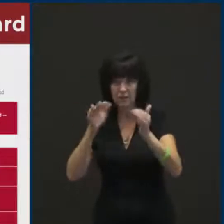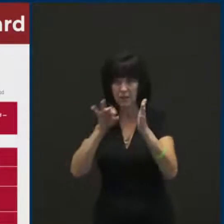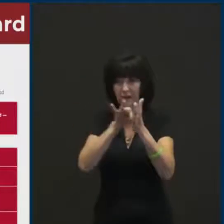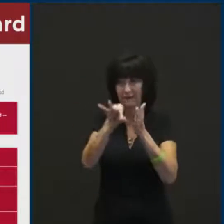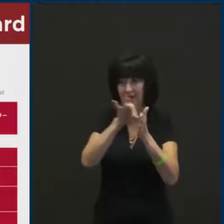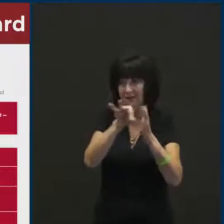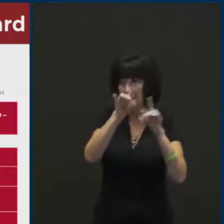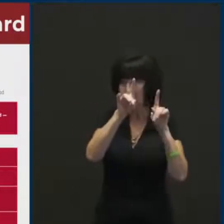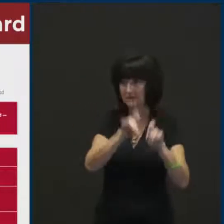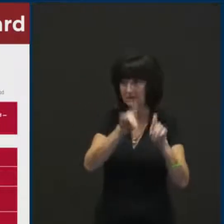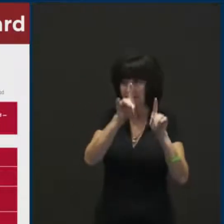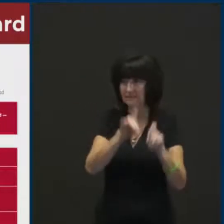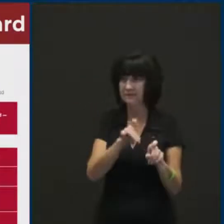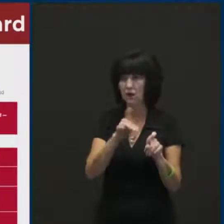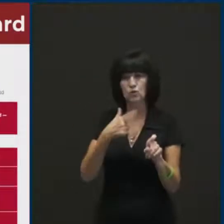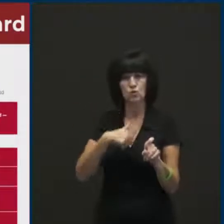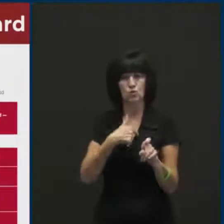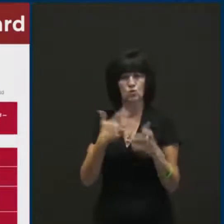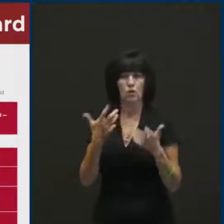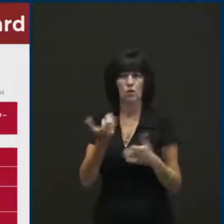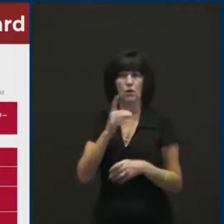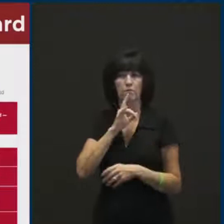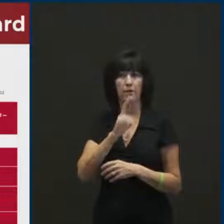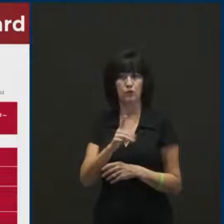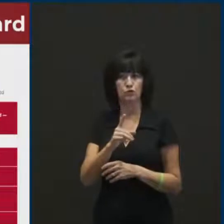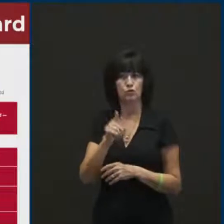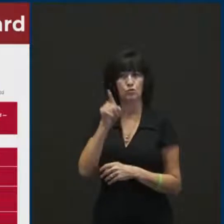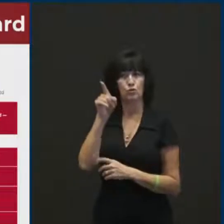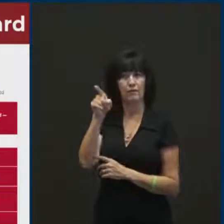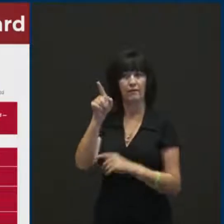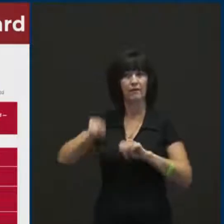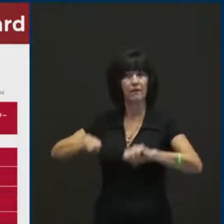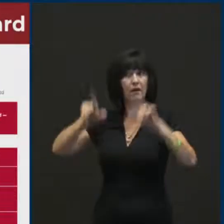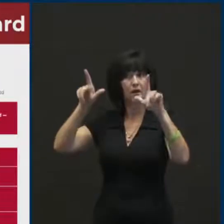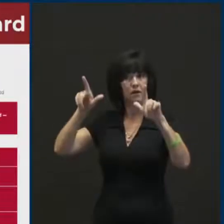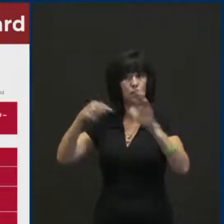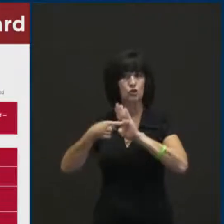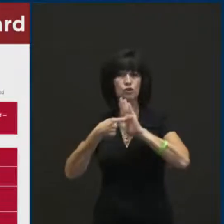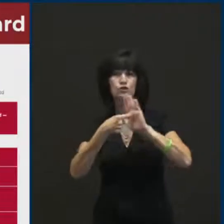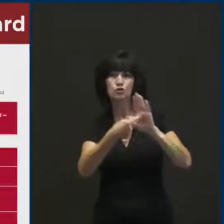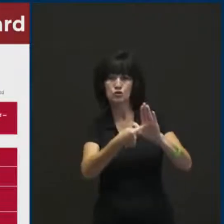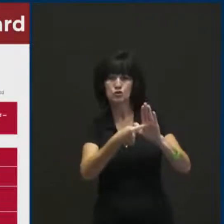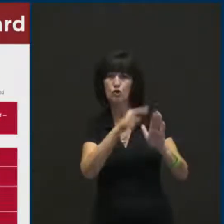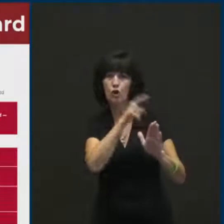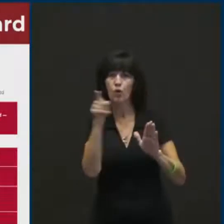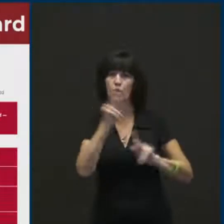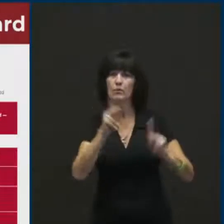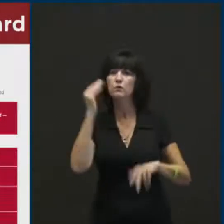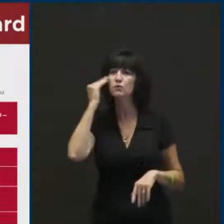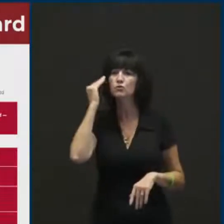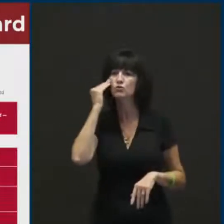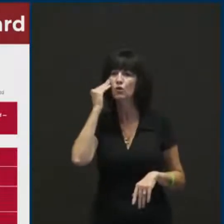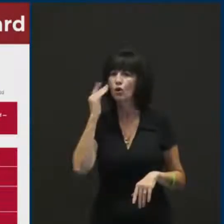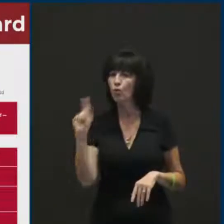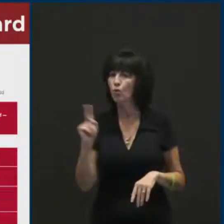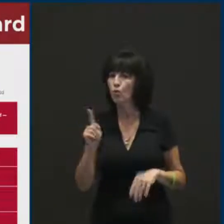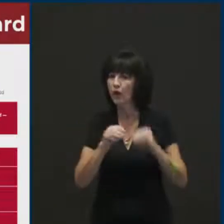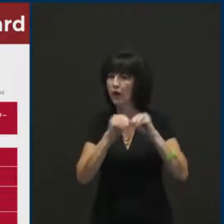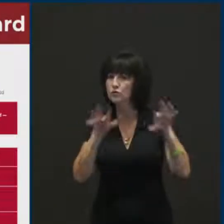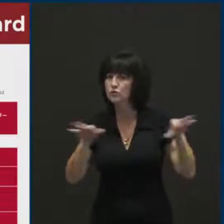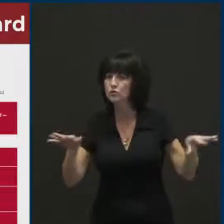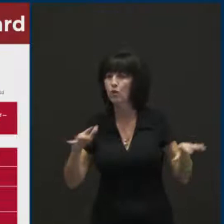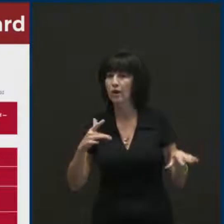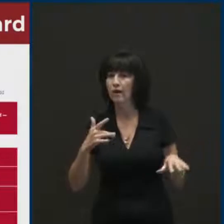feel that this dashboard accurately reflects the spread of community infection. And additionally, we're going to